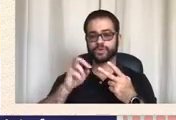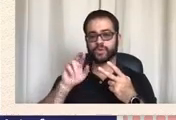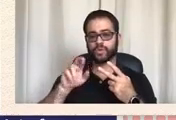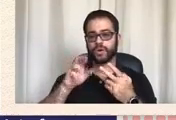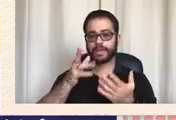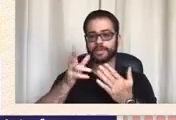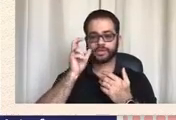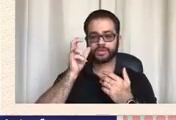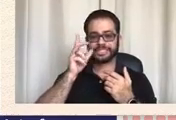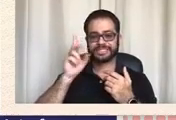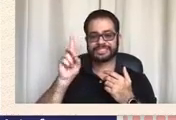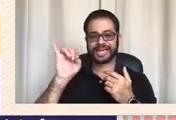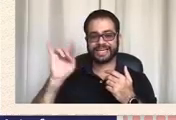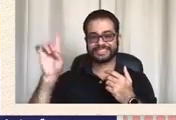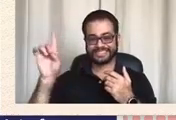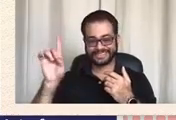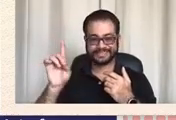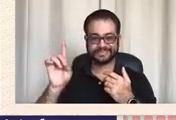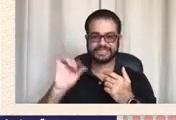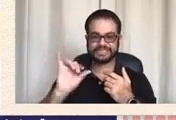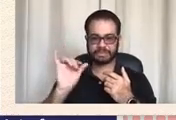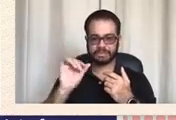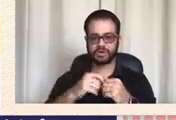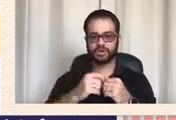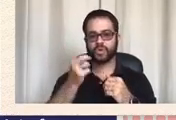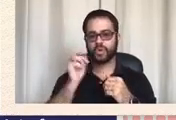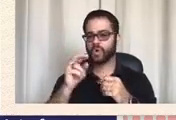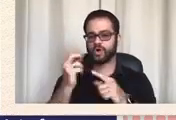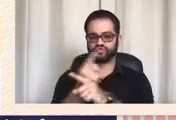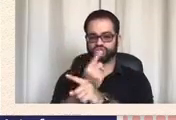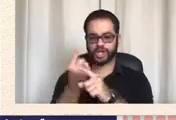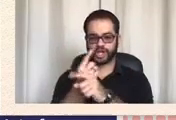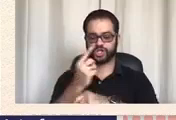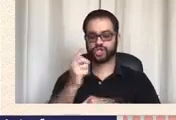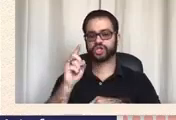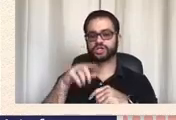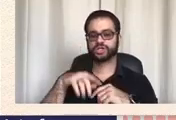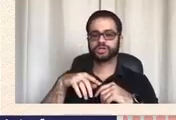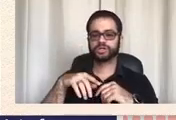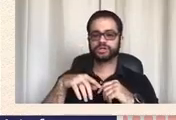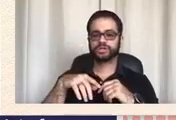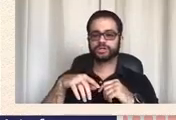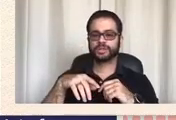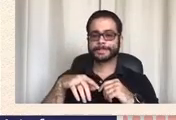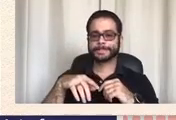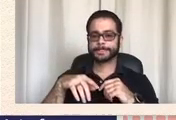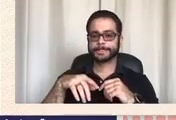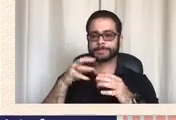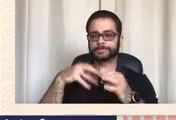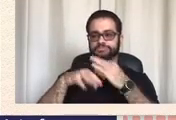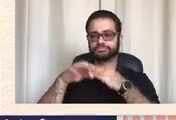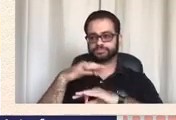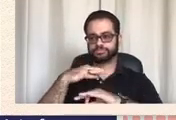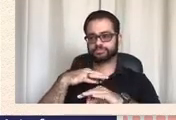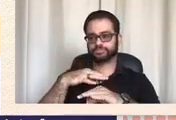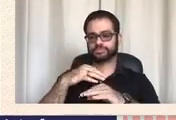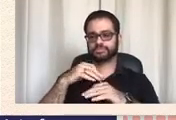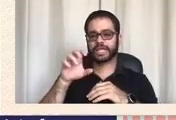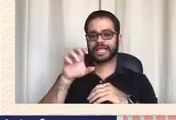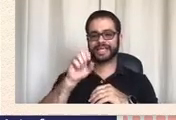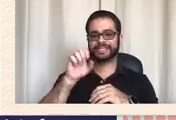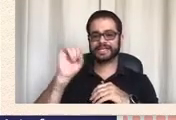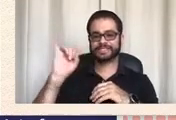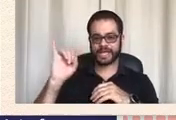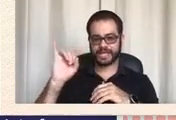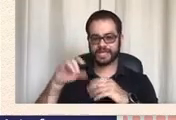DIB, or regular disability, or in the alternative, Supplemental Security Income, which